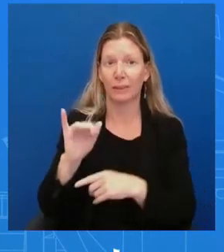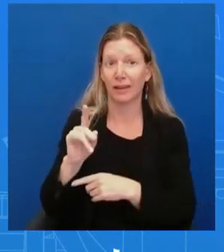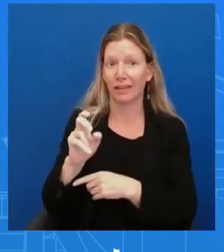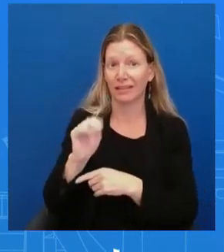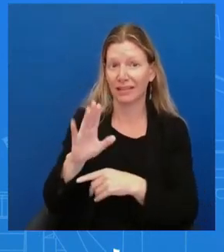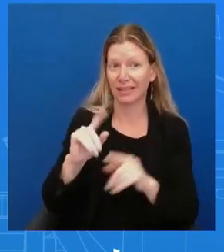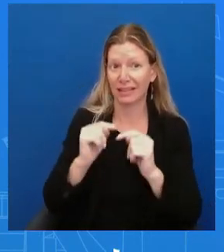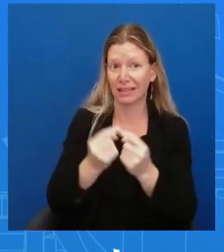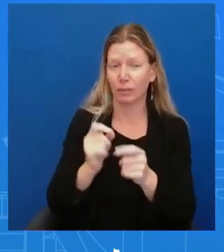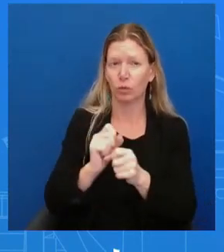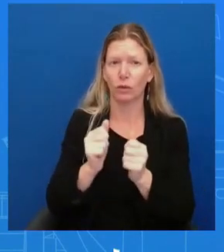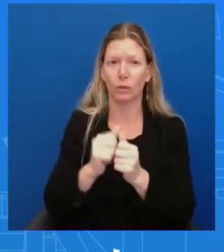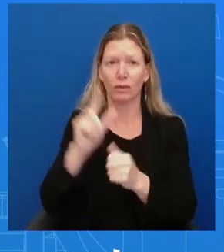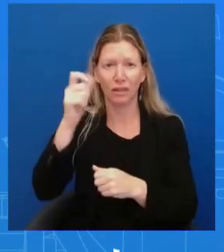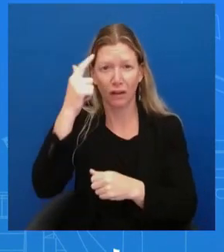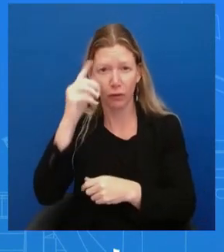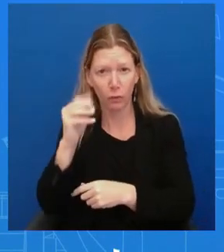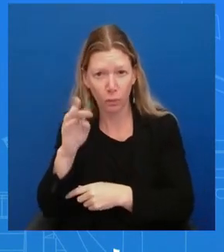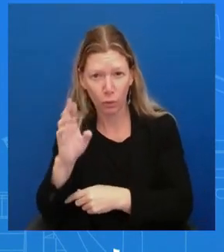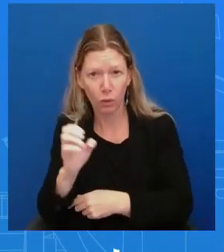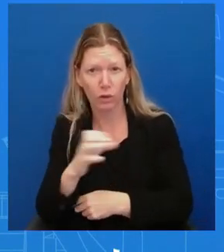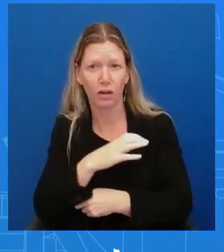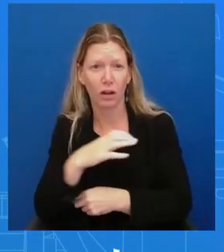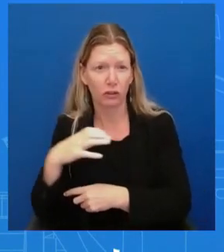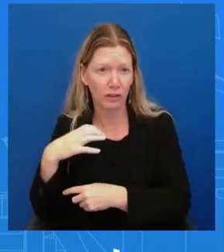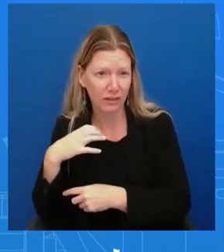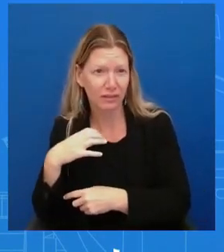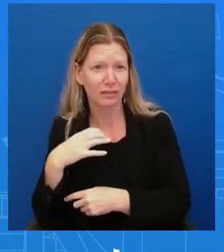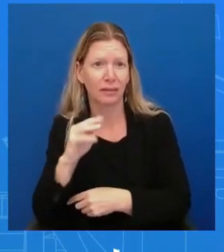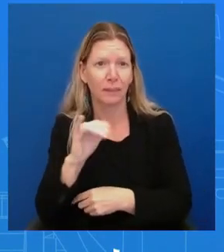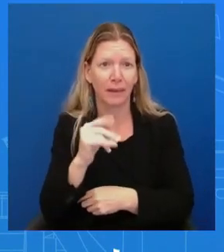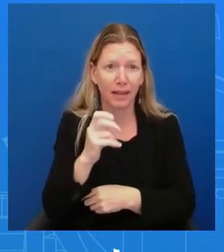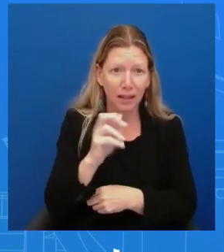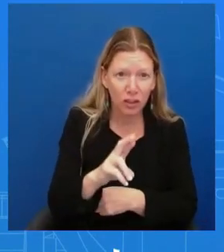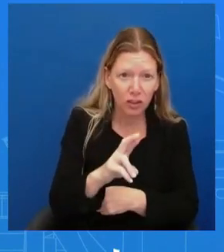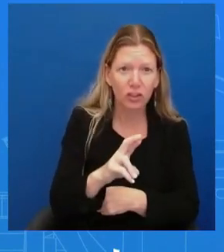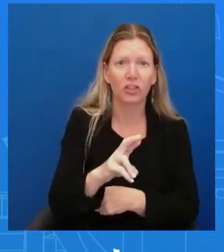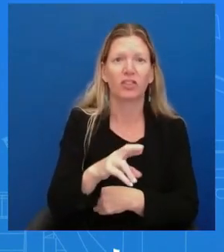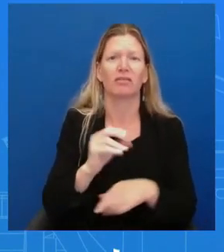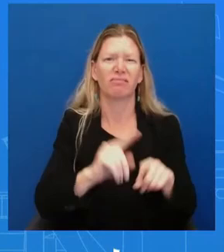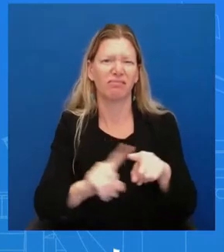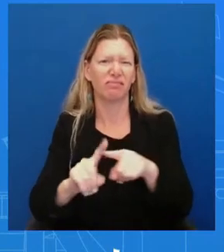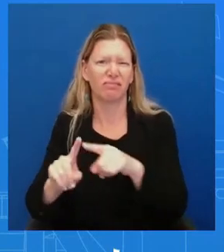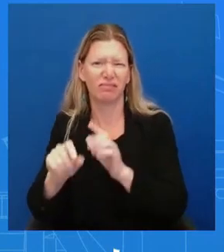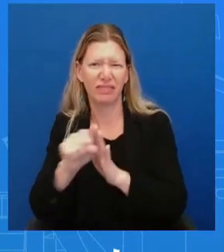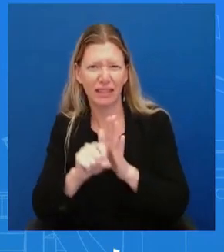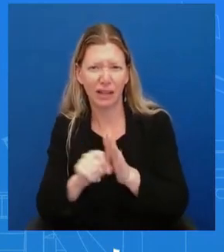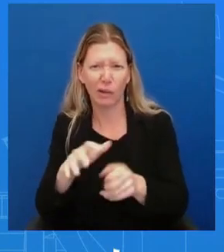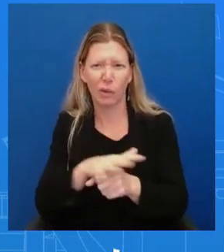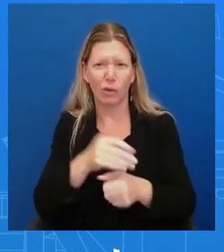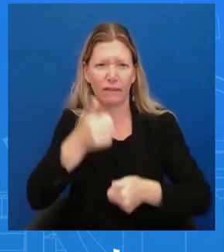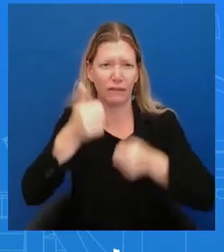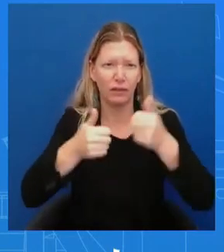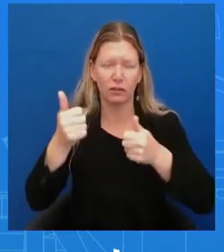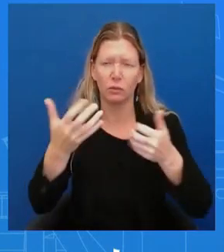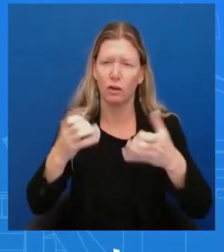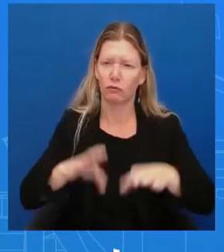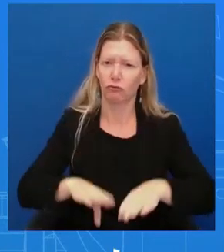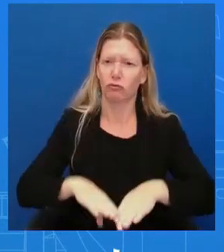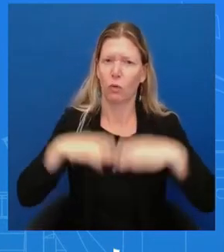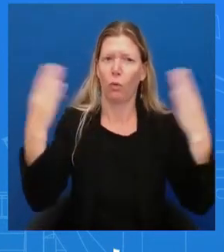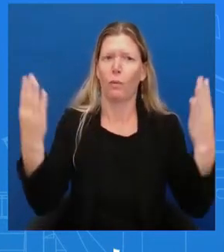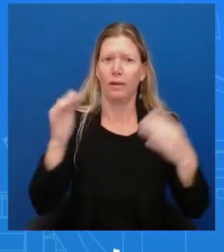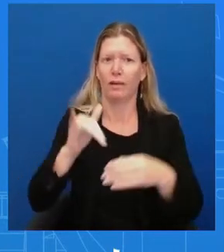state and local officials to reopen the port, rebuild the bridge, and support the people of Baltimore. Through the